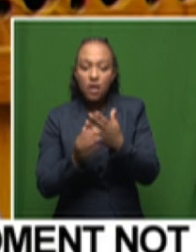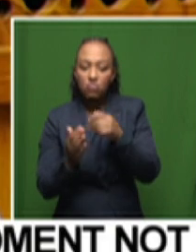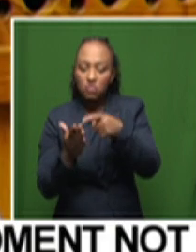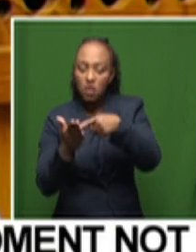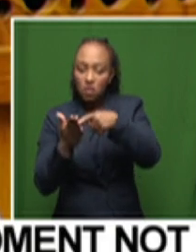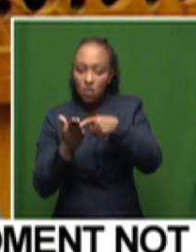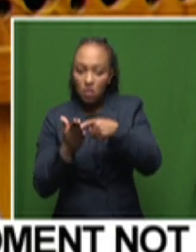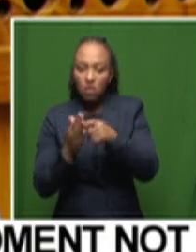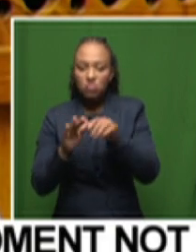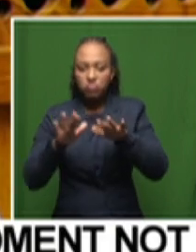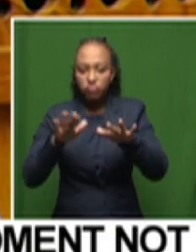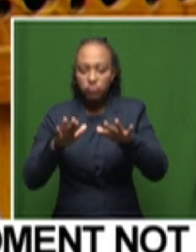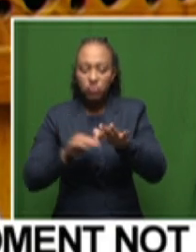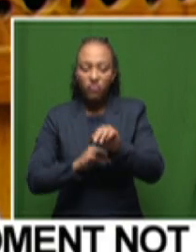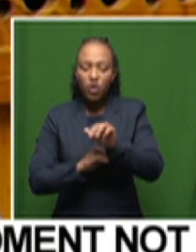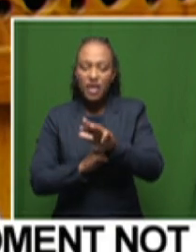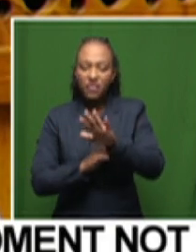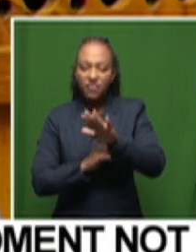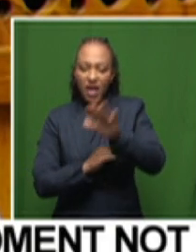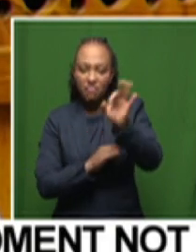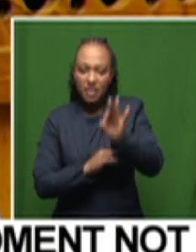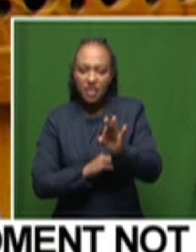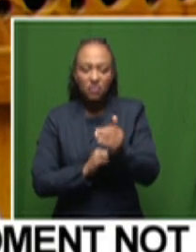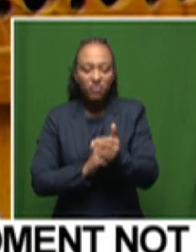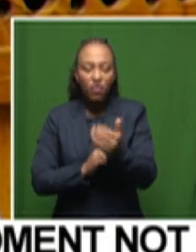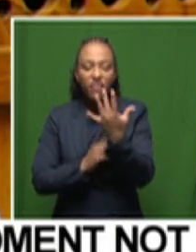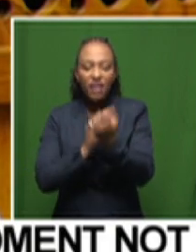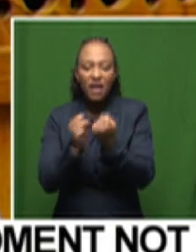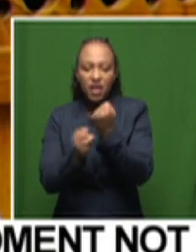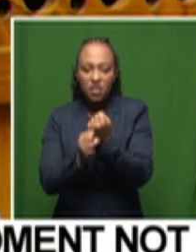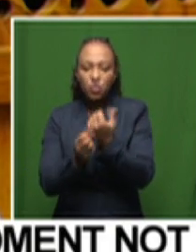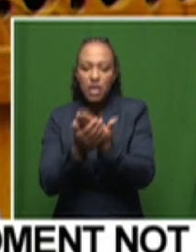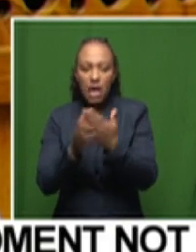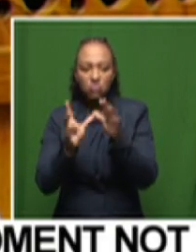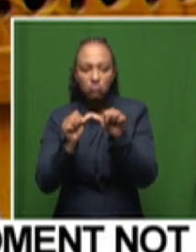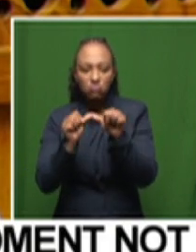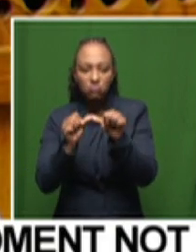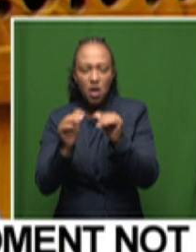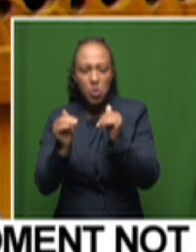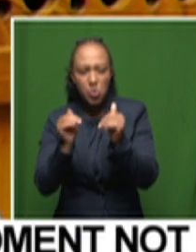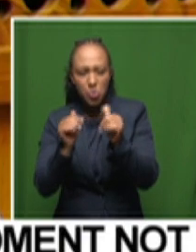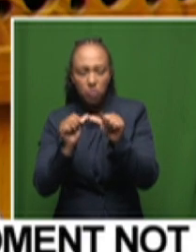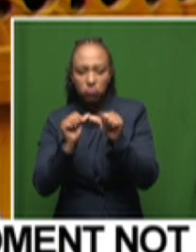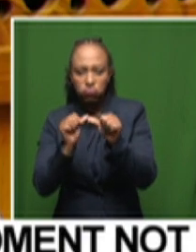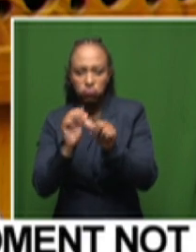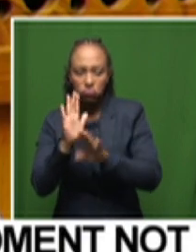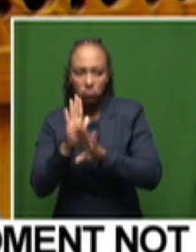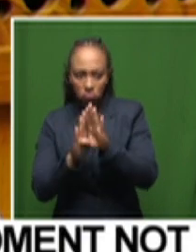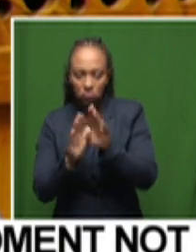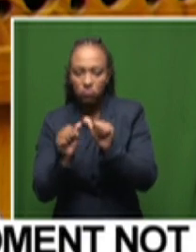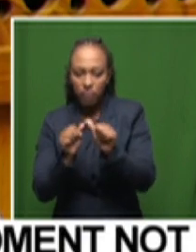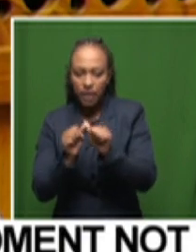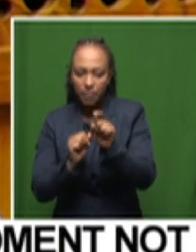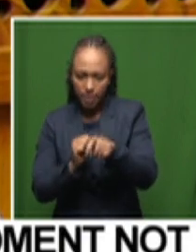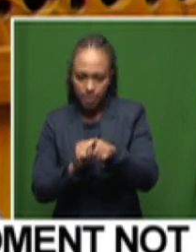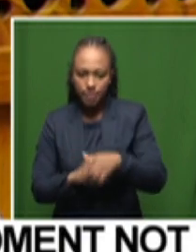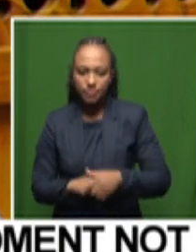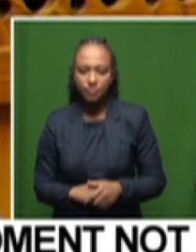at around 95% within the next 5 years. But I must emphasize that